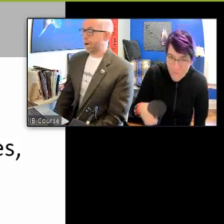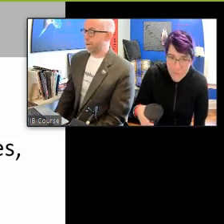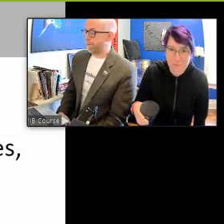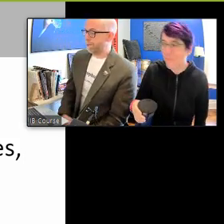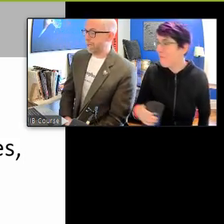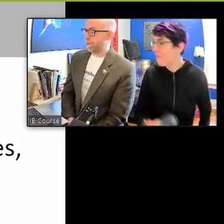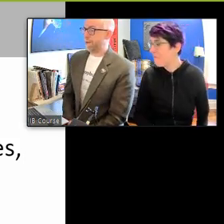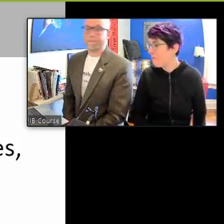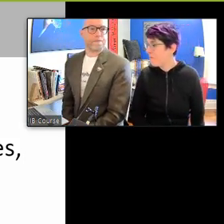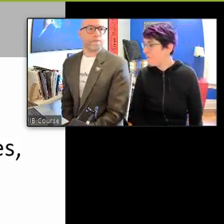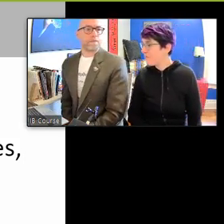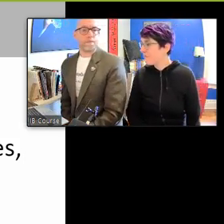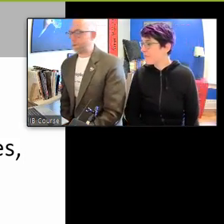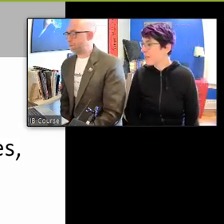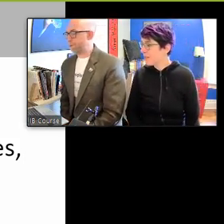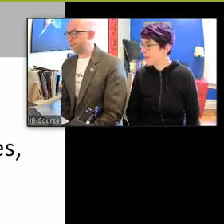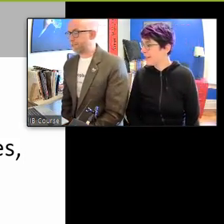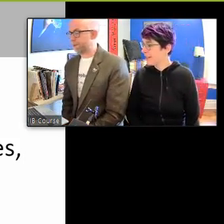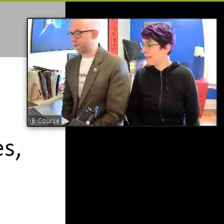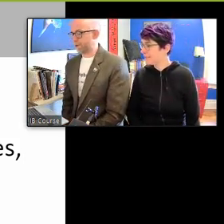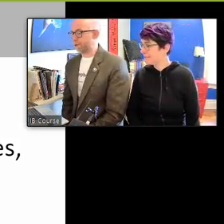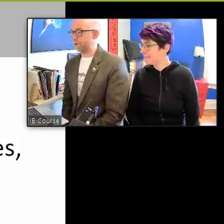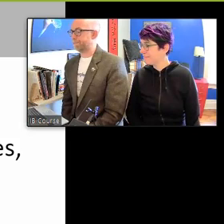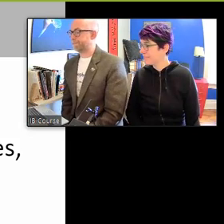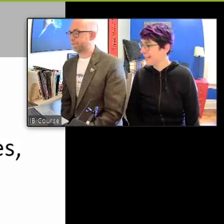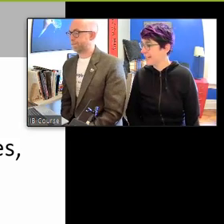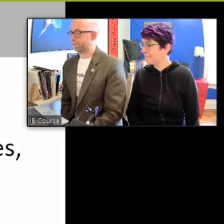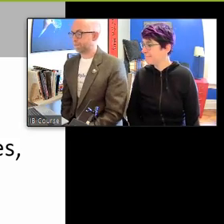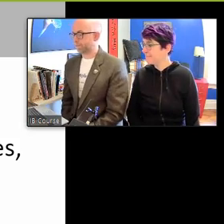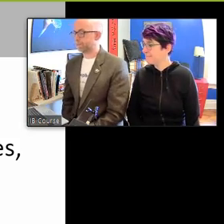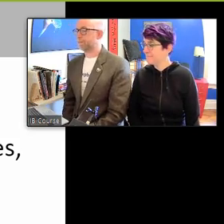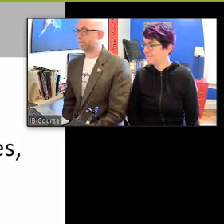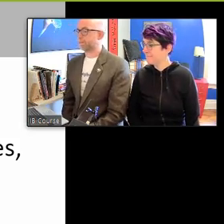There's some popping up in the chat already. More flexible structure. Yeah.